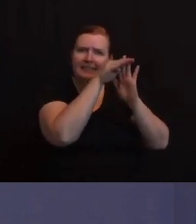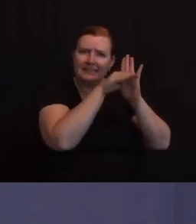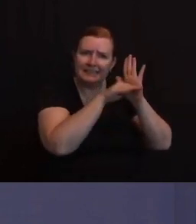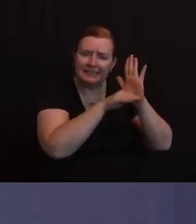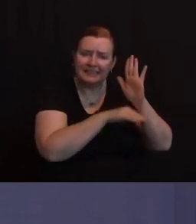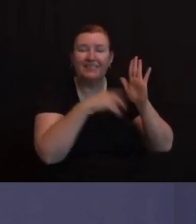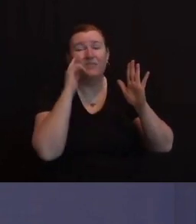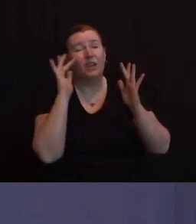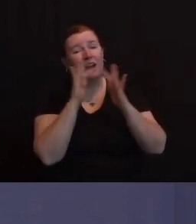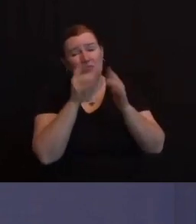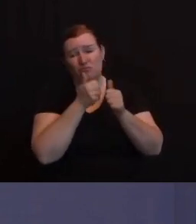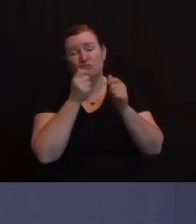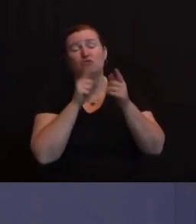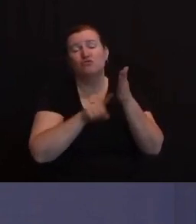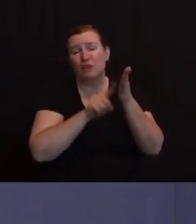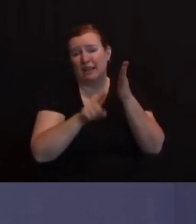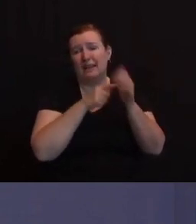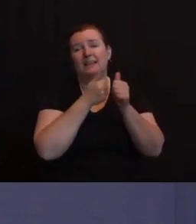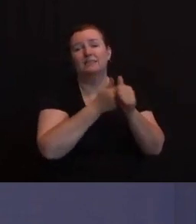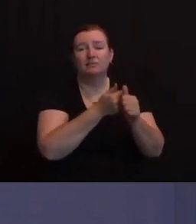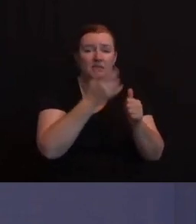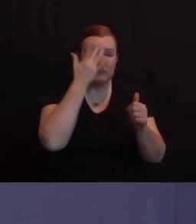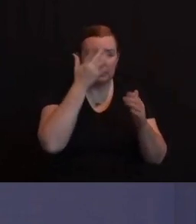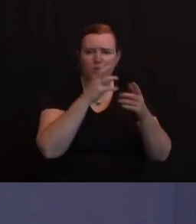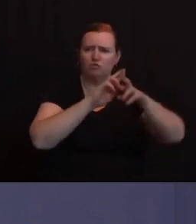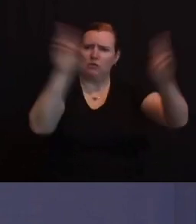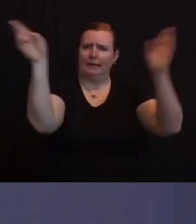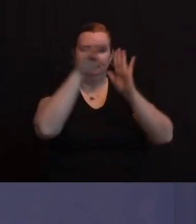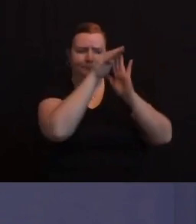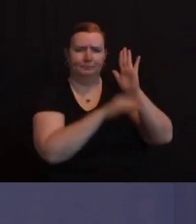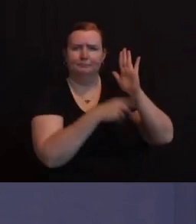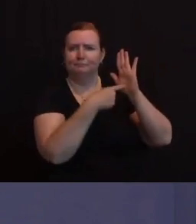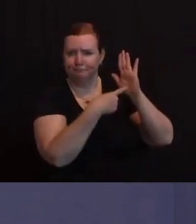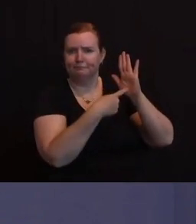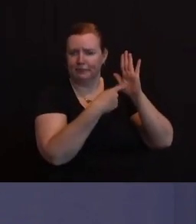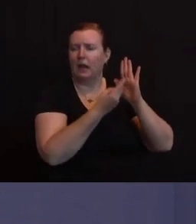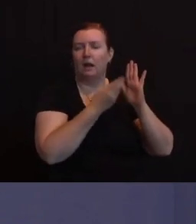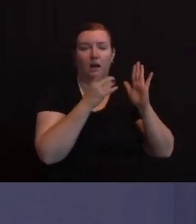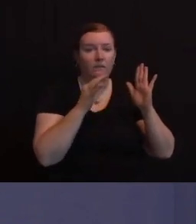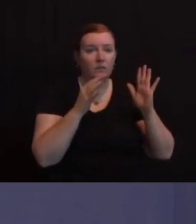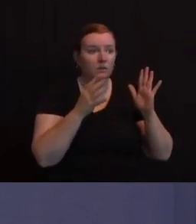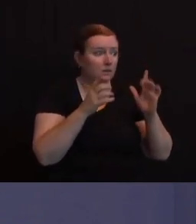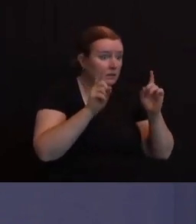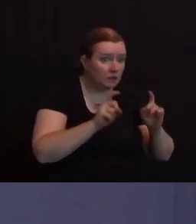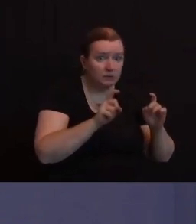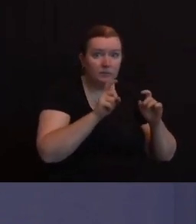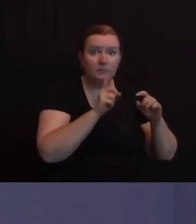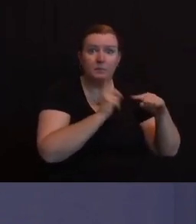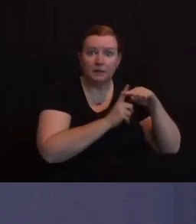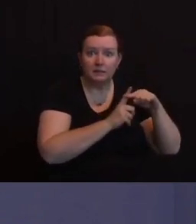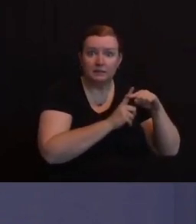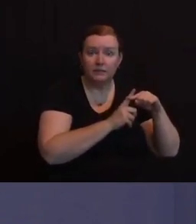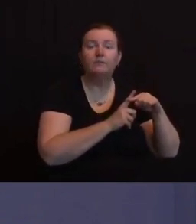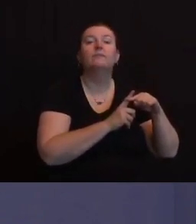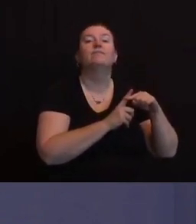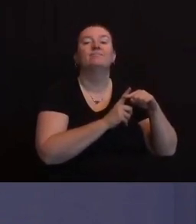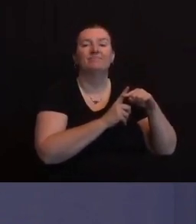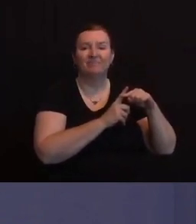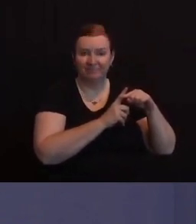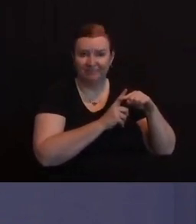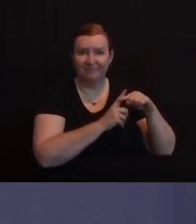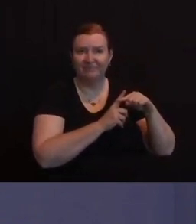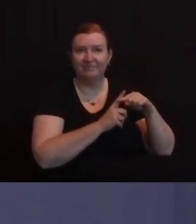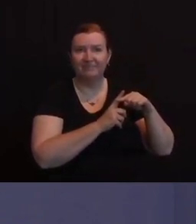contact tracing needs. And if someone tests positive, please take the call. For each